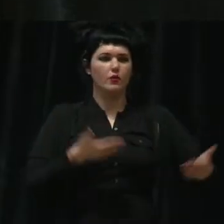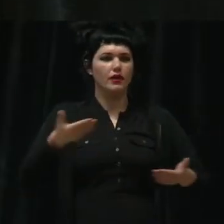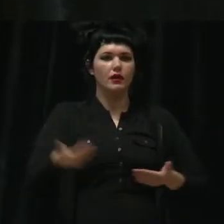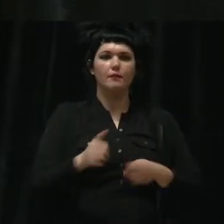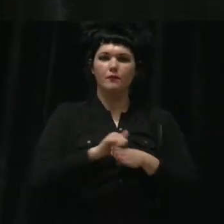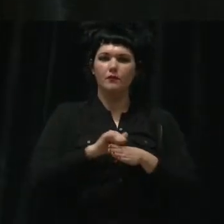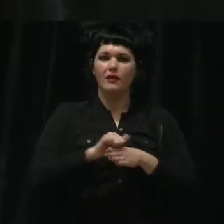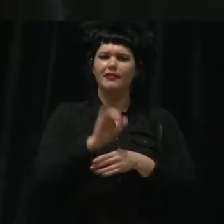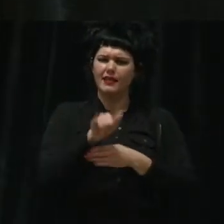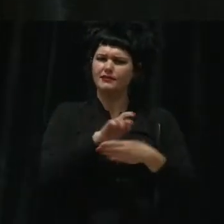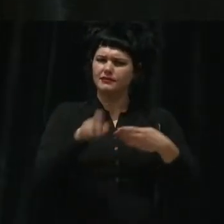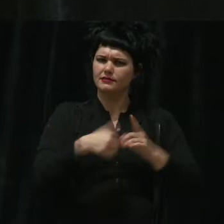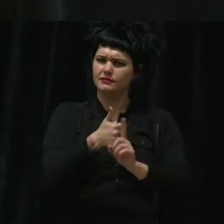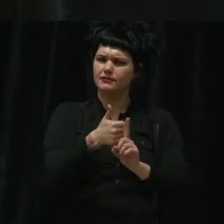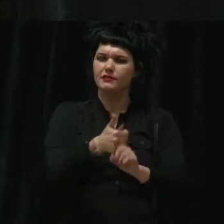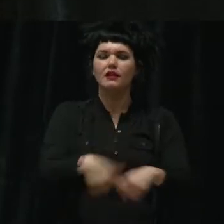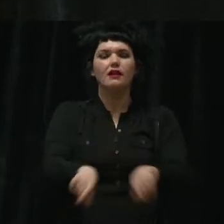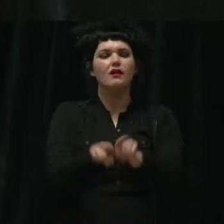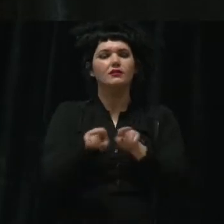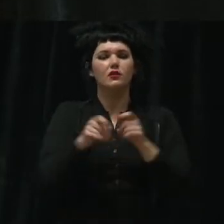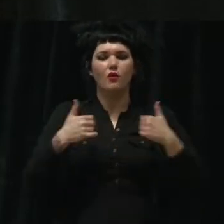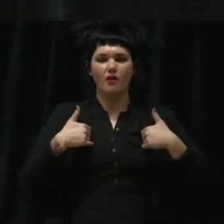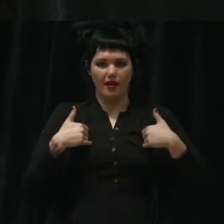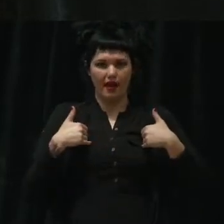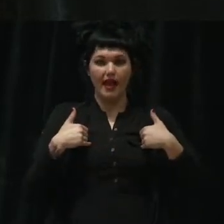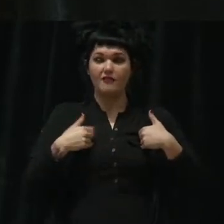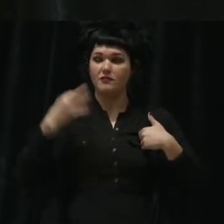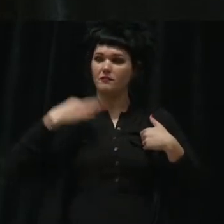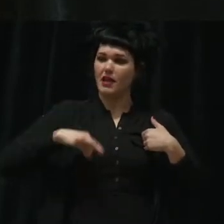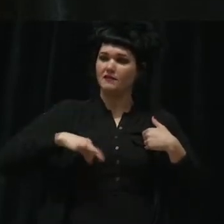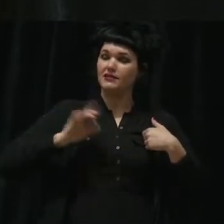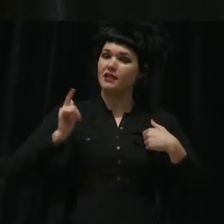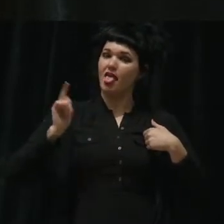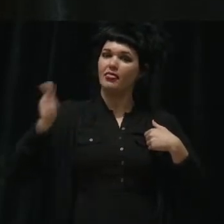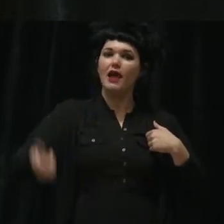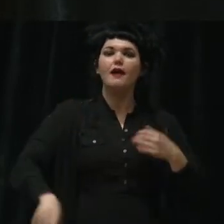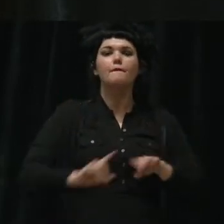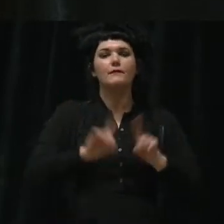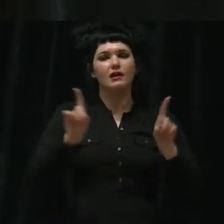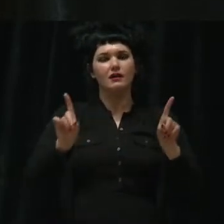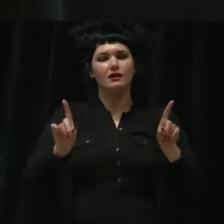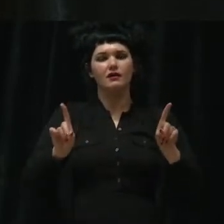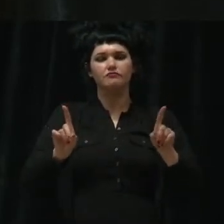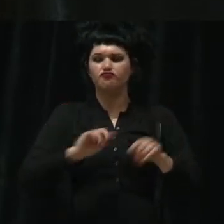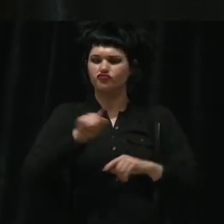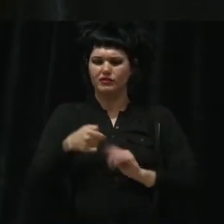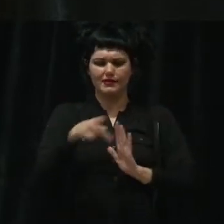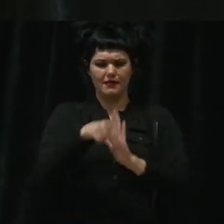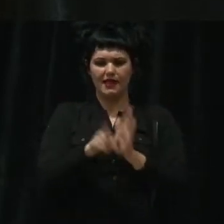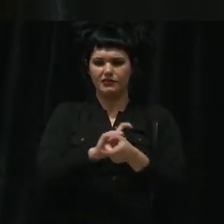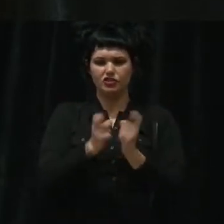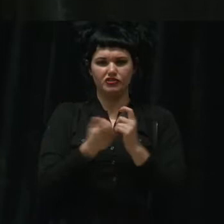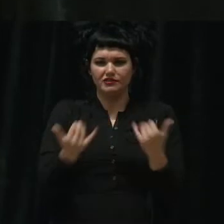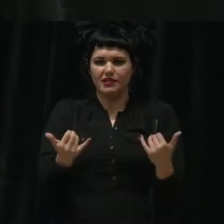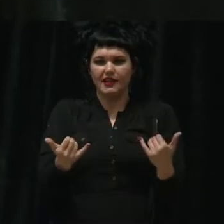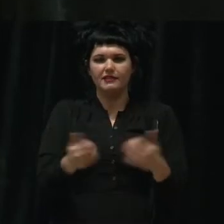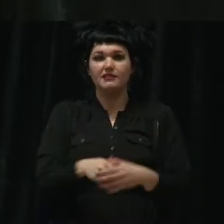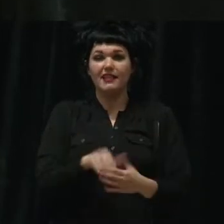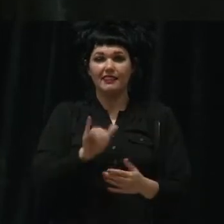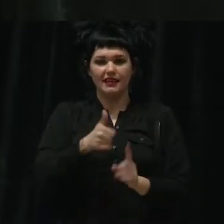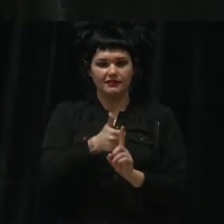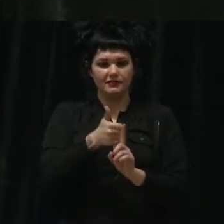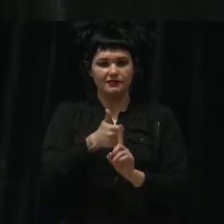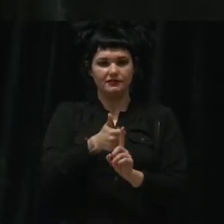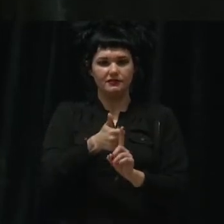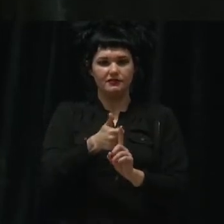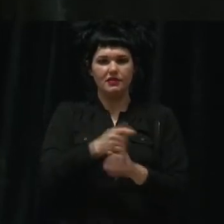in and of itself. That will also have benefits down the line, but just having those policy changes are changing the